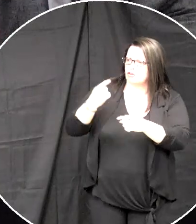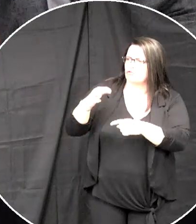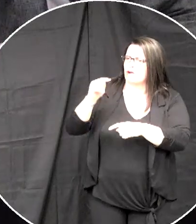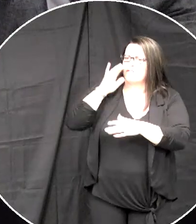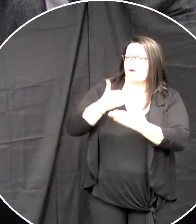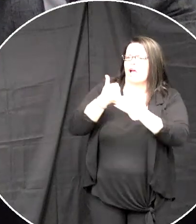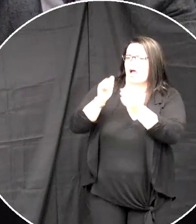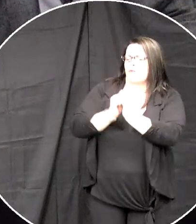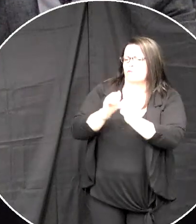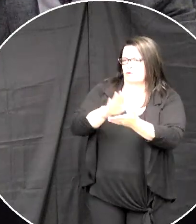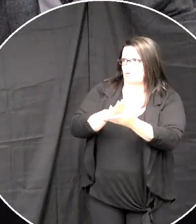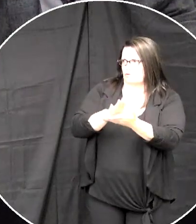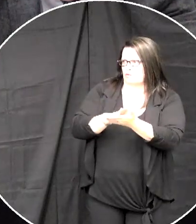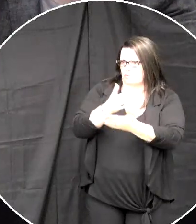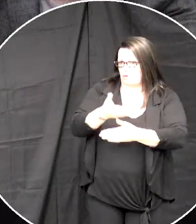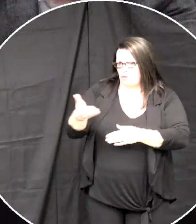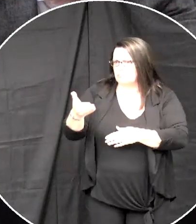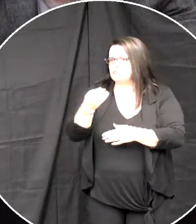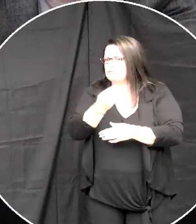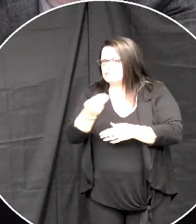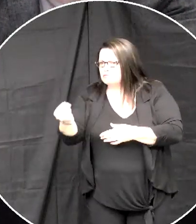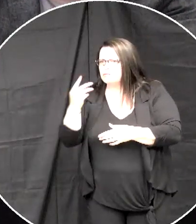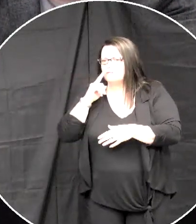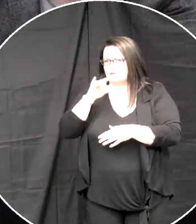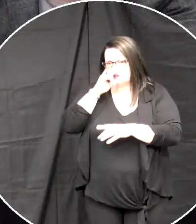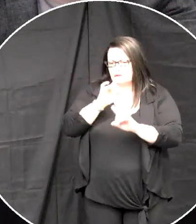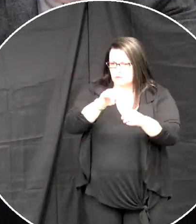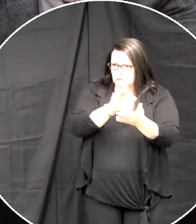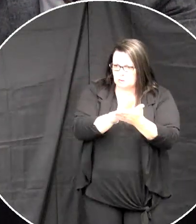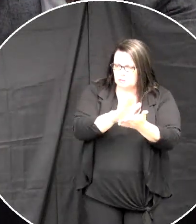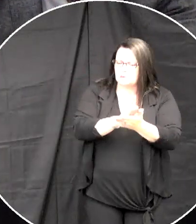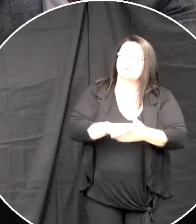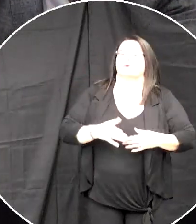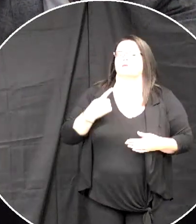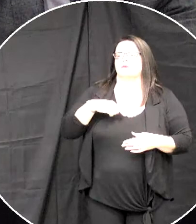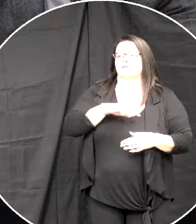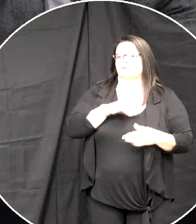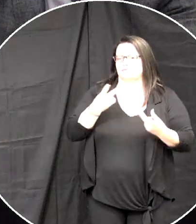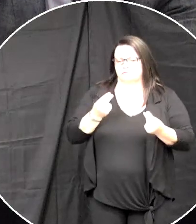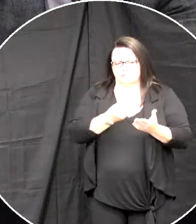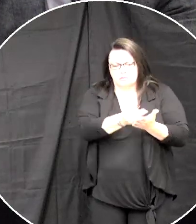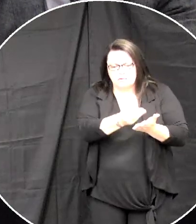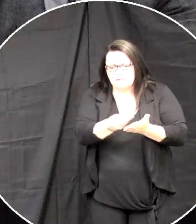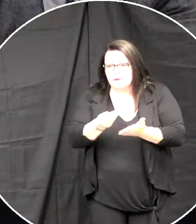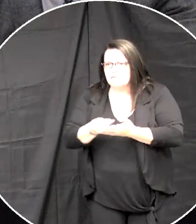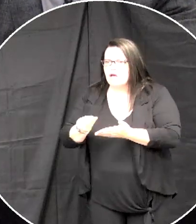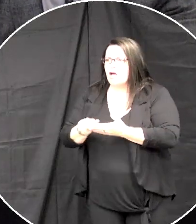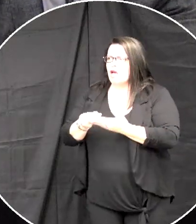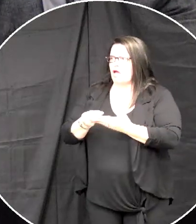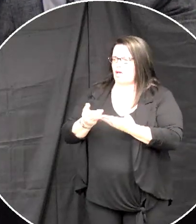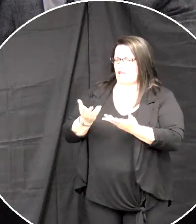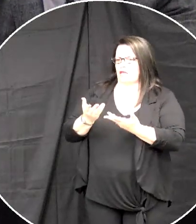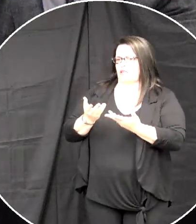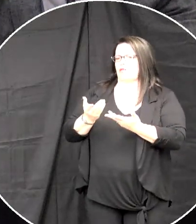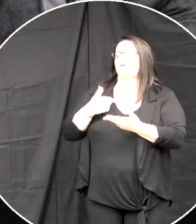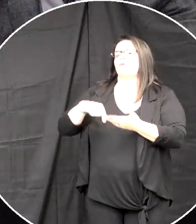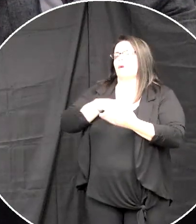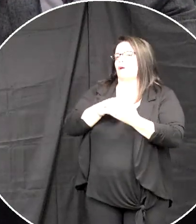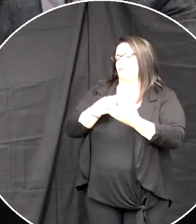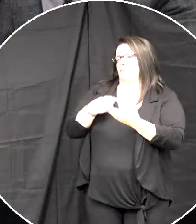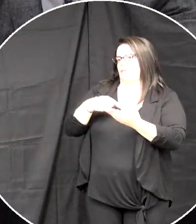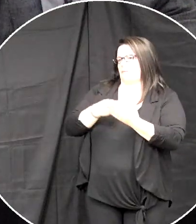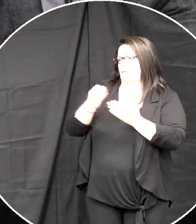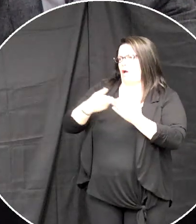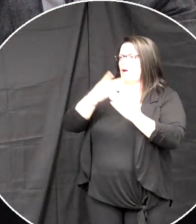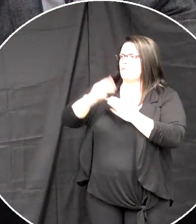for when the kids were coming to school. We bought some WeVideo software for our entire